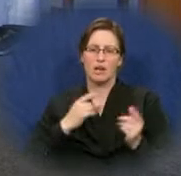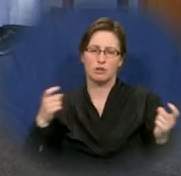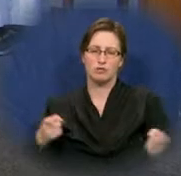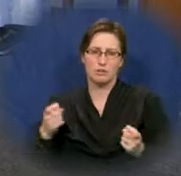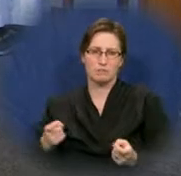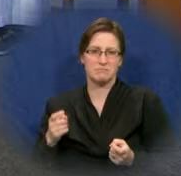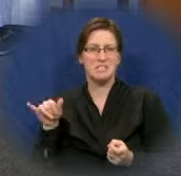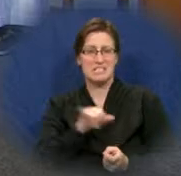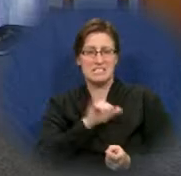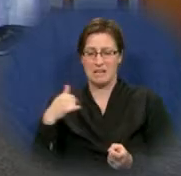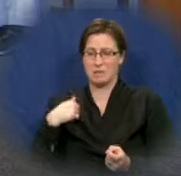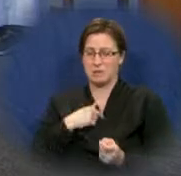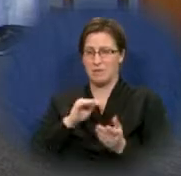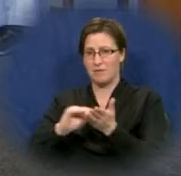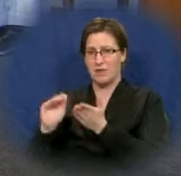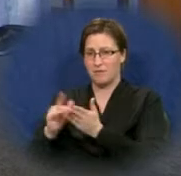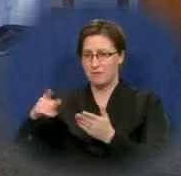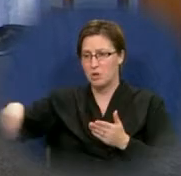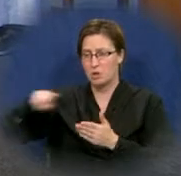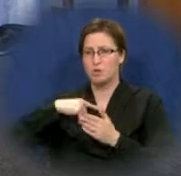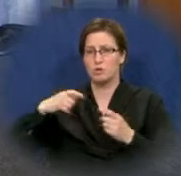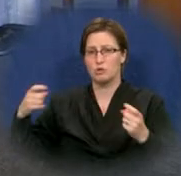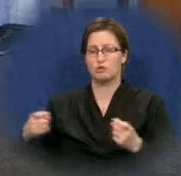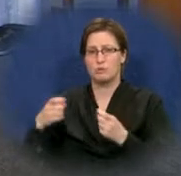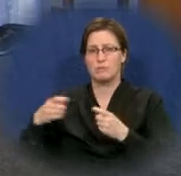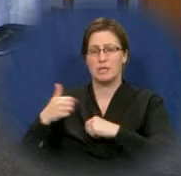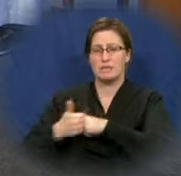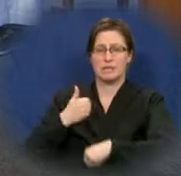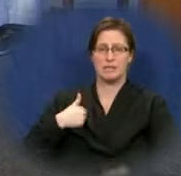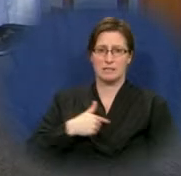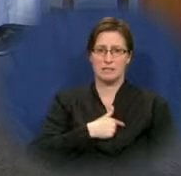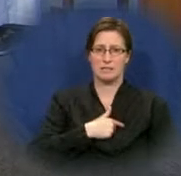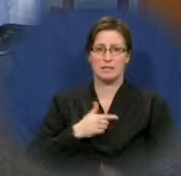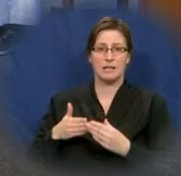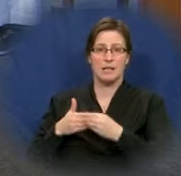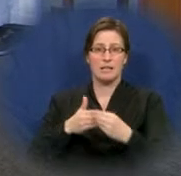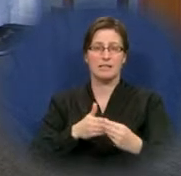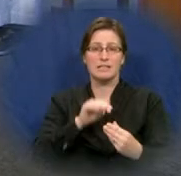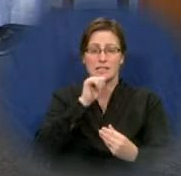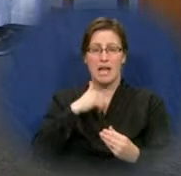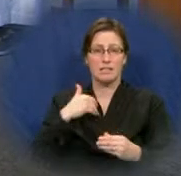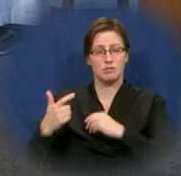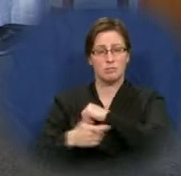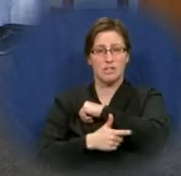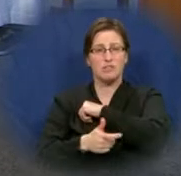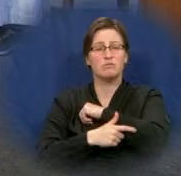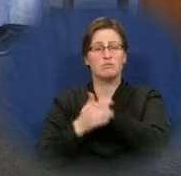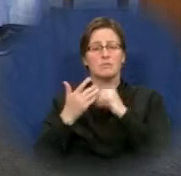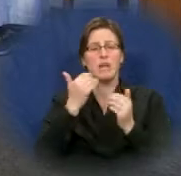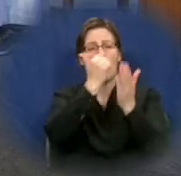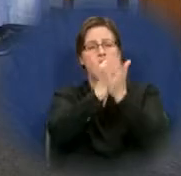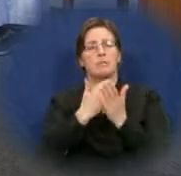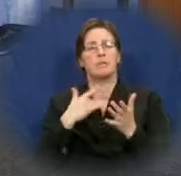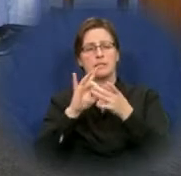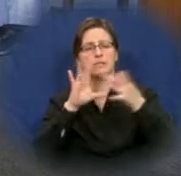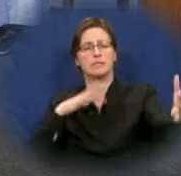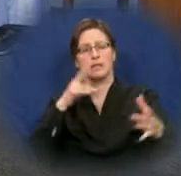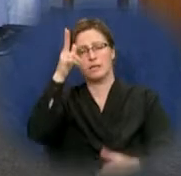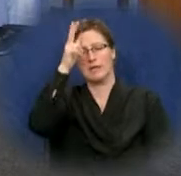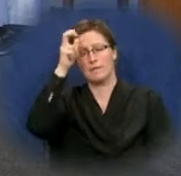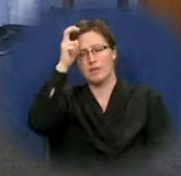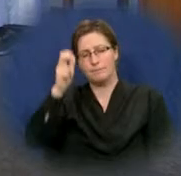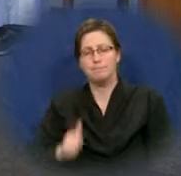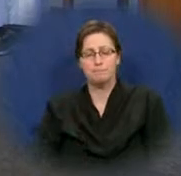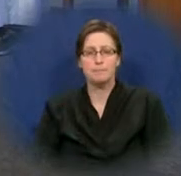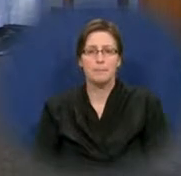forgive us our trespasses, as we forgive those who trespass against us. And lead us not into temptation, but